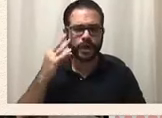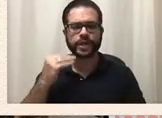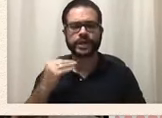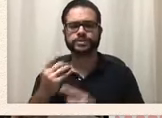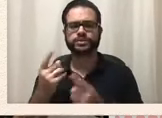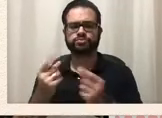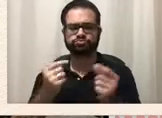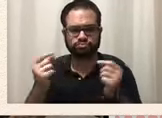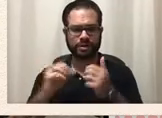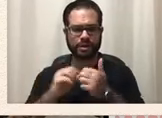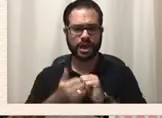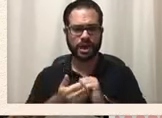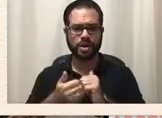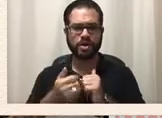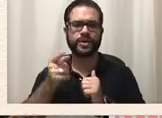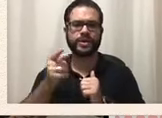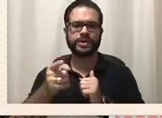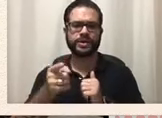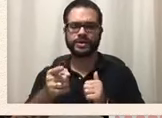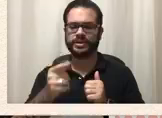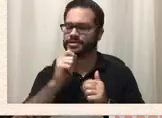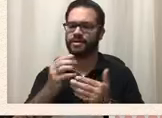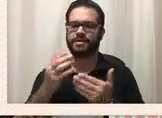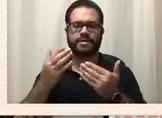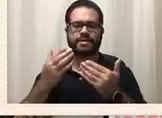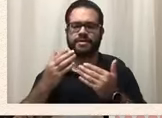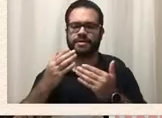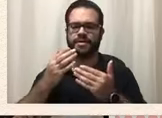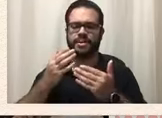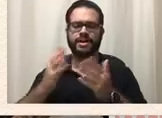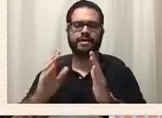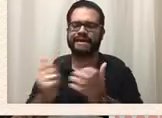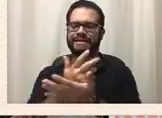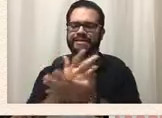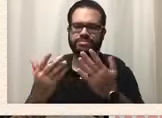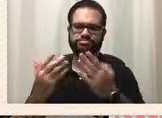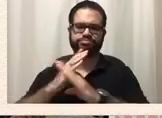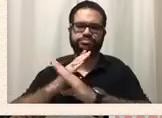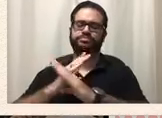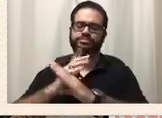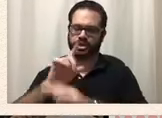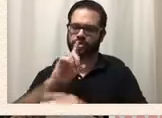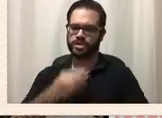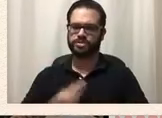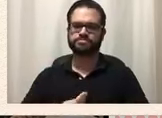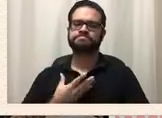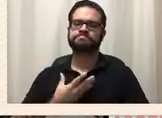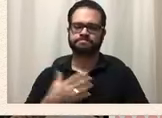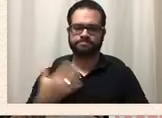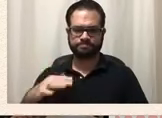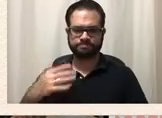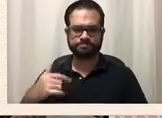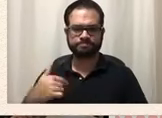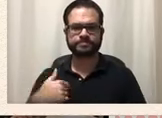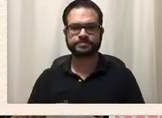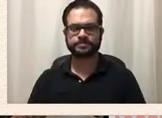he didn't let anything hold him back, that was inspiring to me. Like,